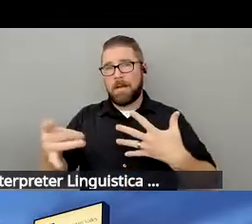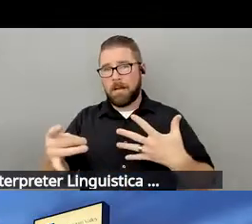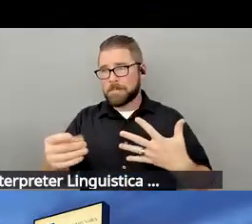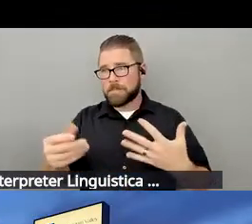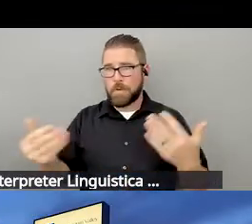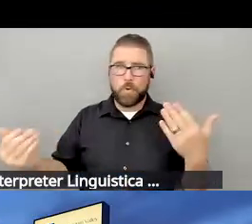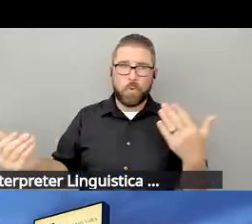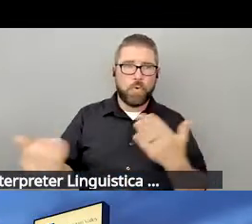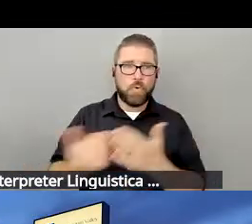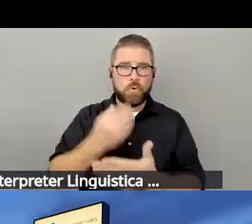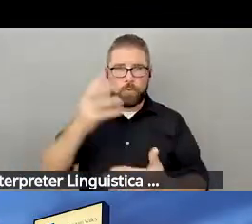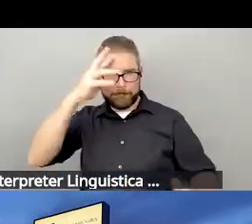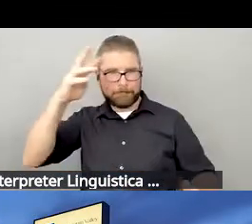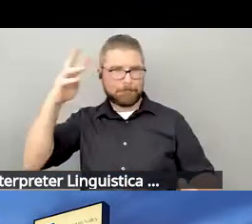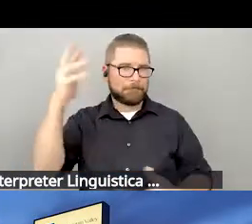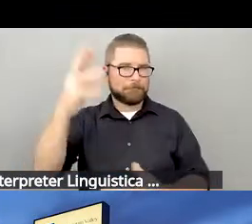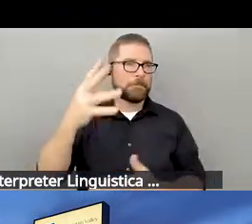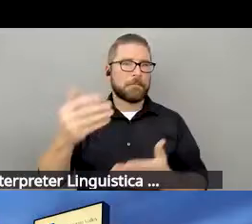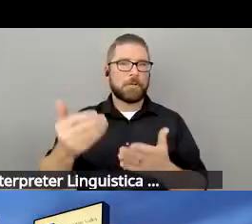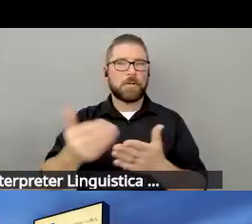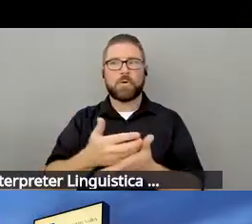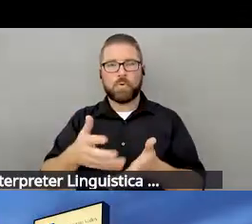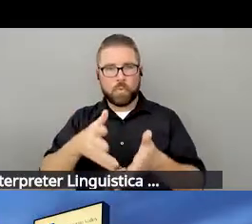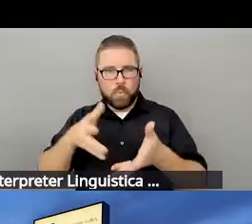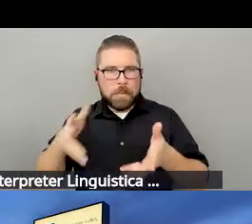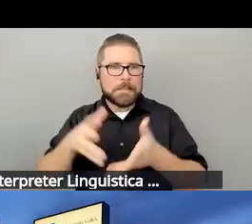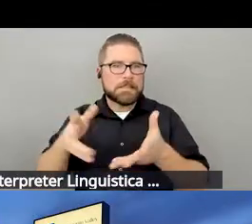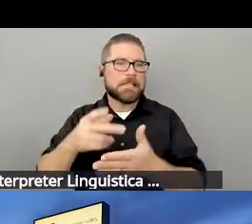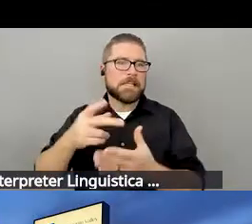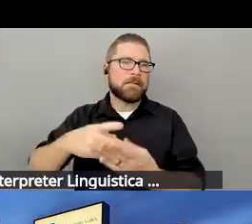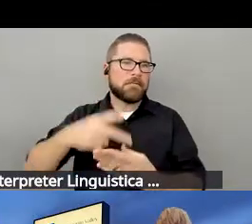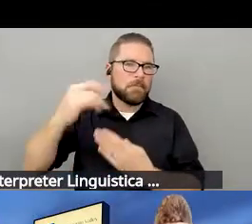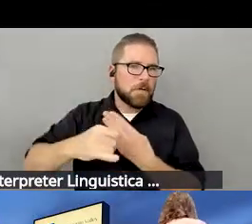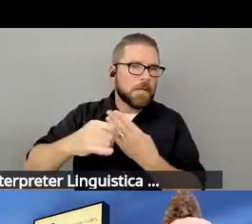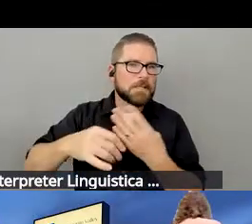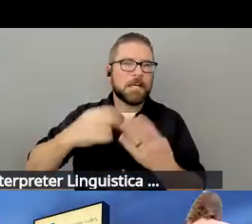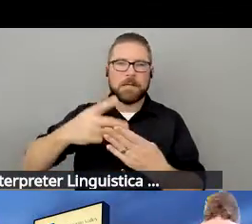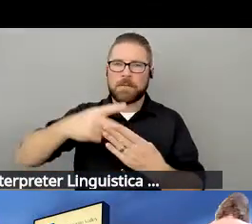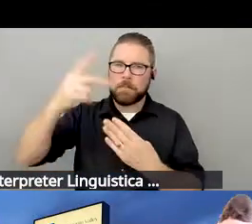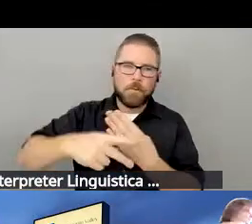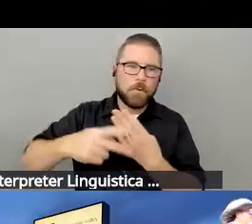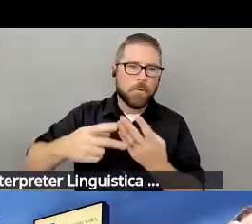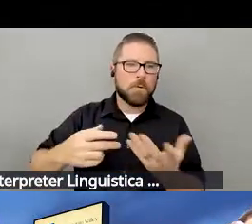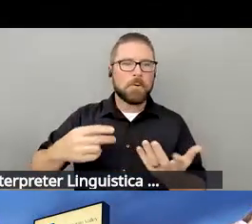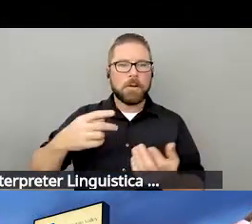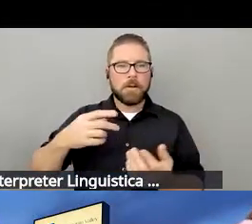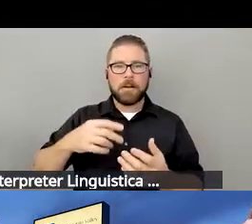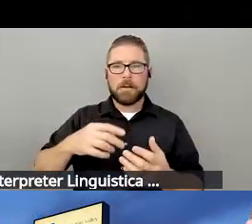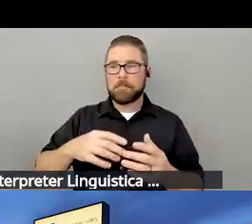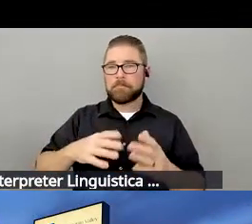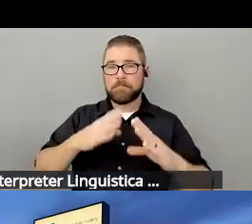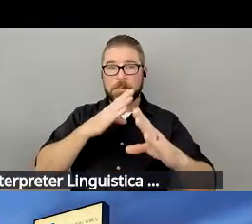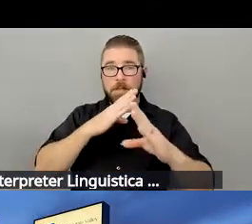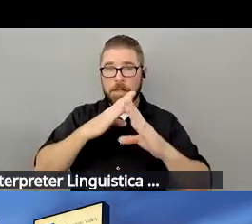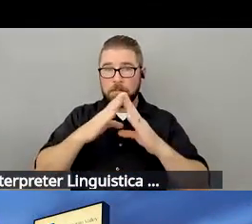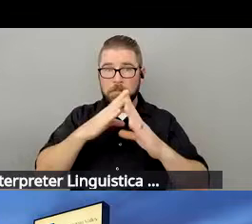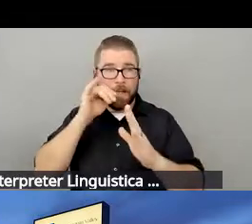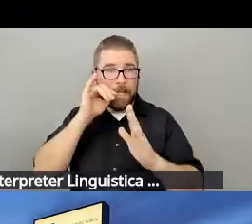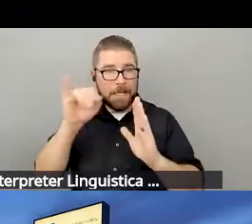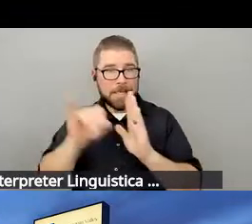of incentive project or program through our community identified projects chapter.